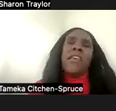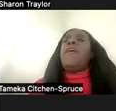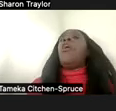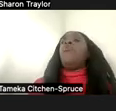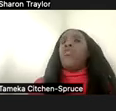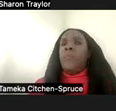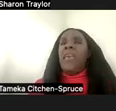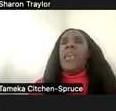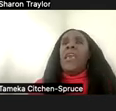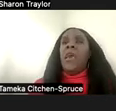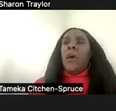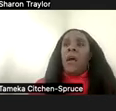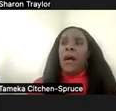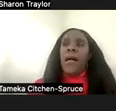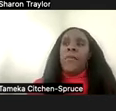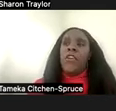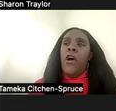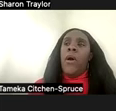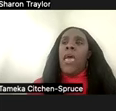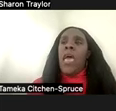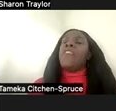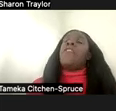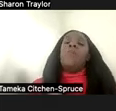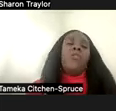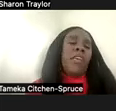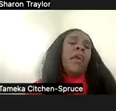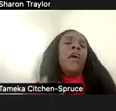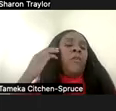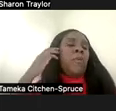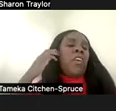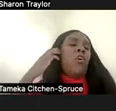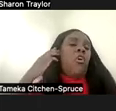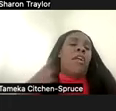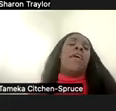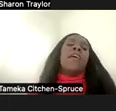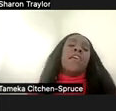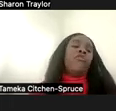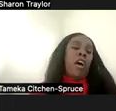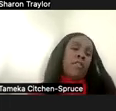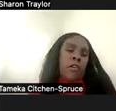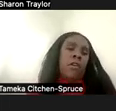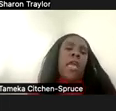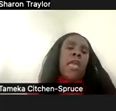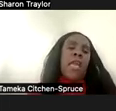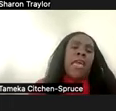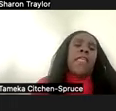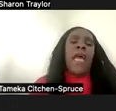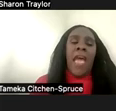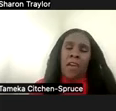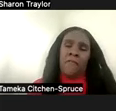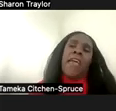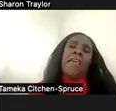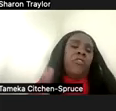we really need to be, you know, as a community, depend on each other